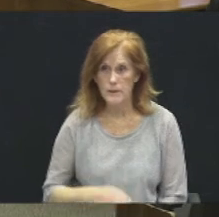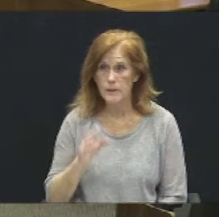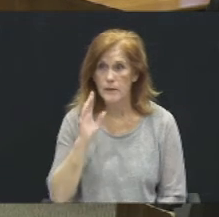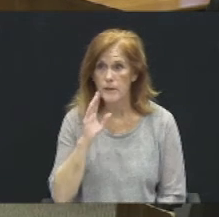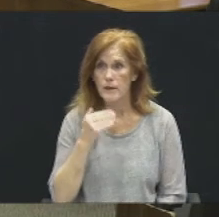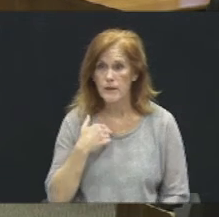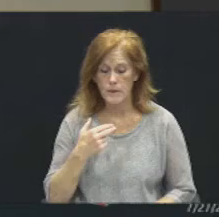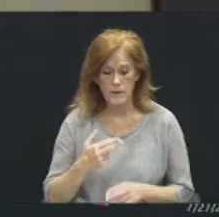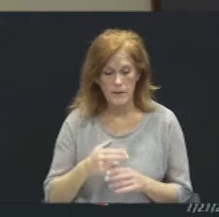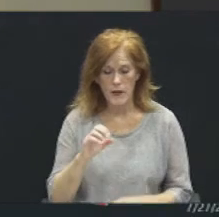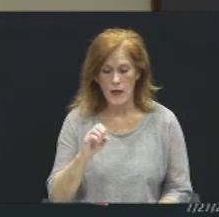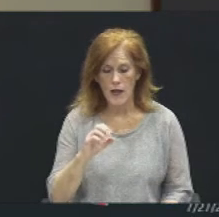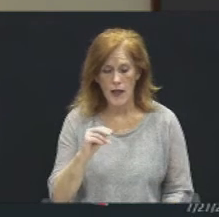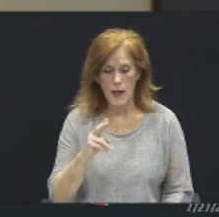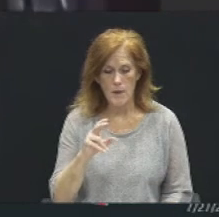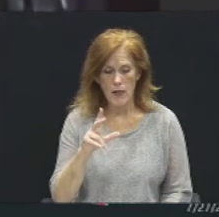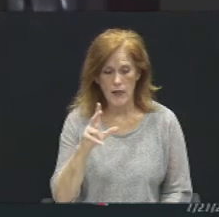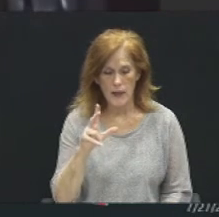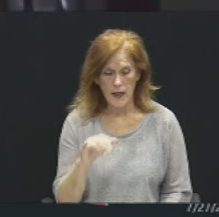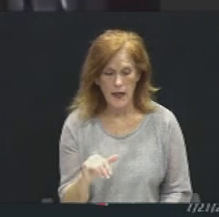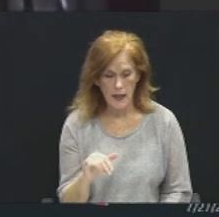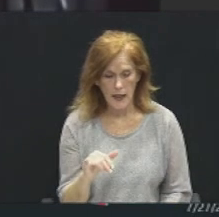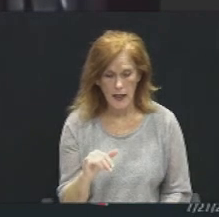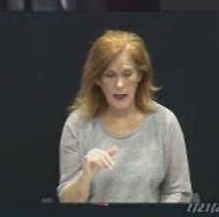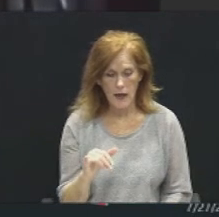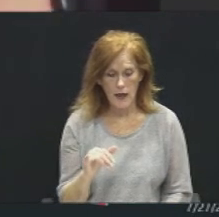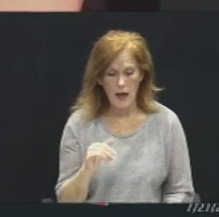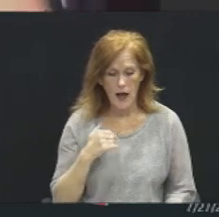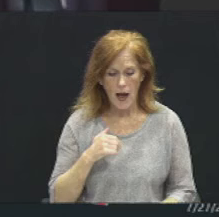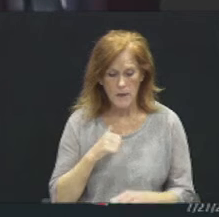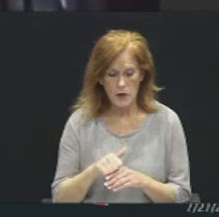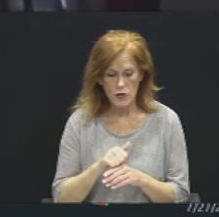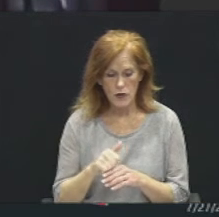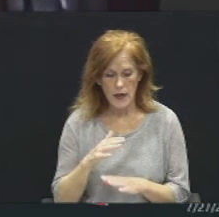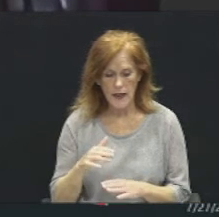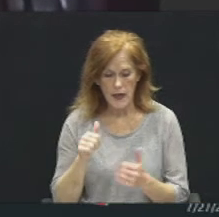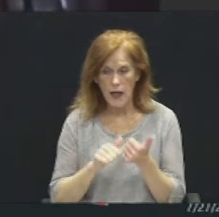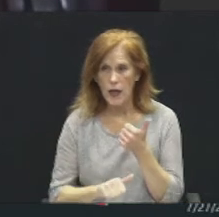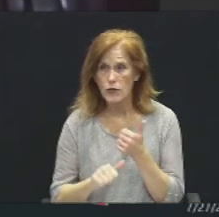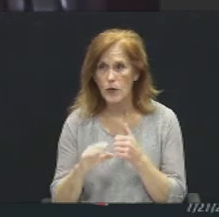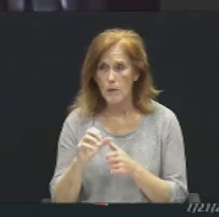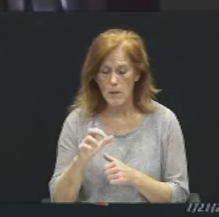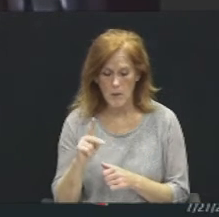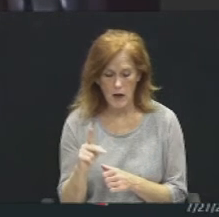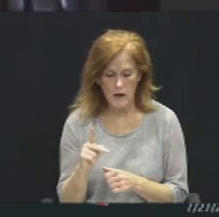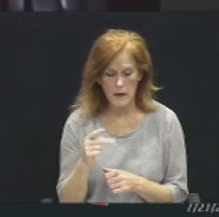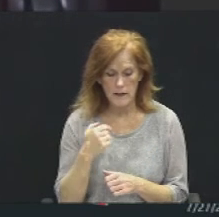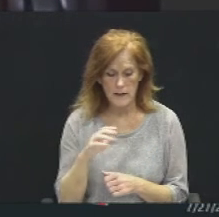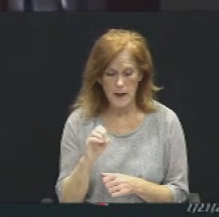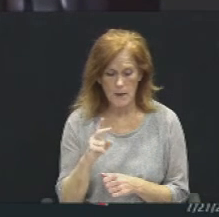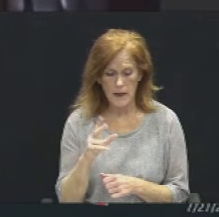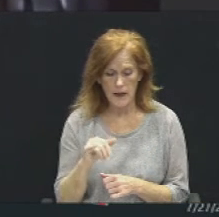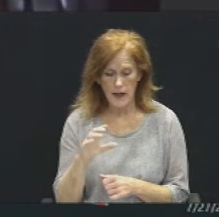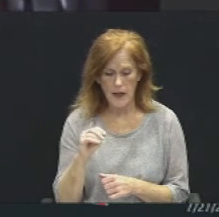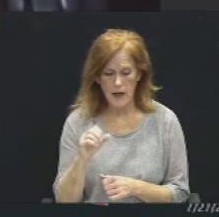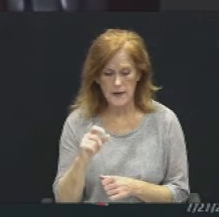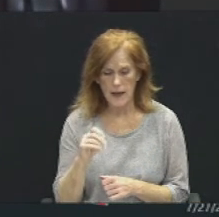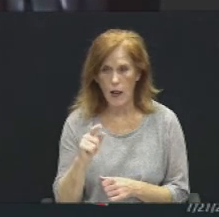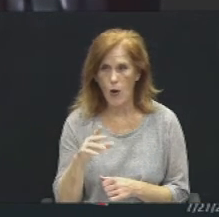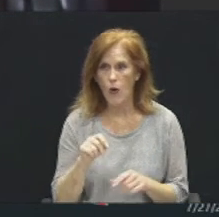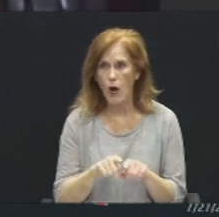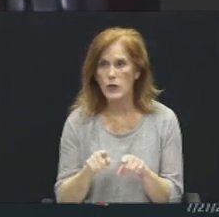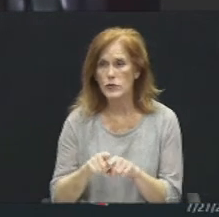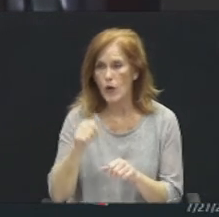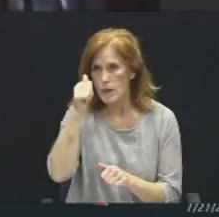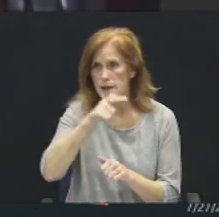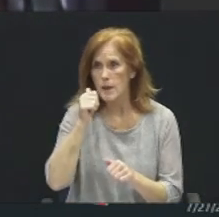And my name is Emily Costello. I'm a USID trainee under Mark, who kind of invited me to this event today. And I'm also a sibling